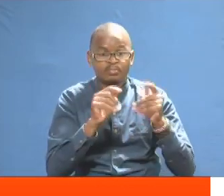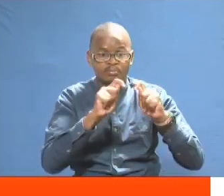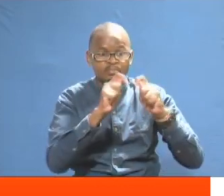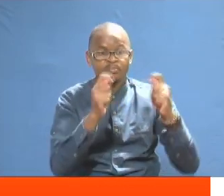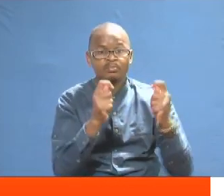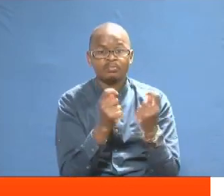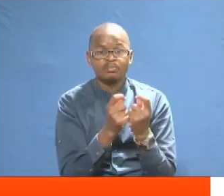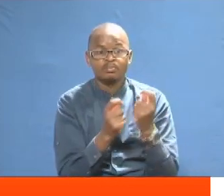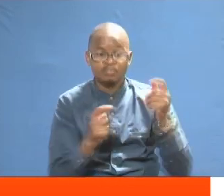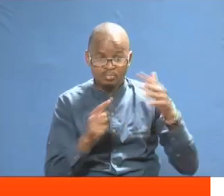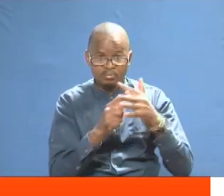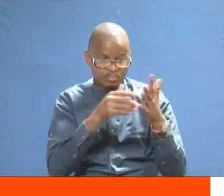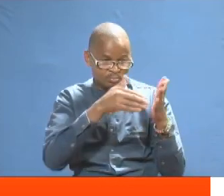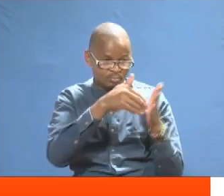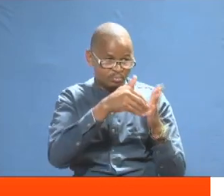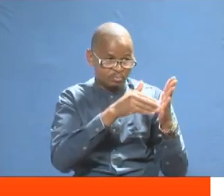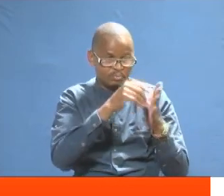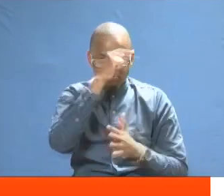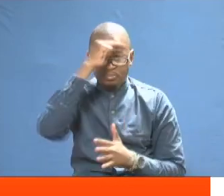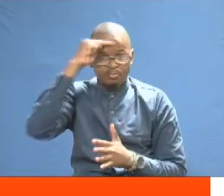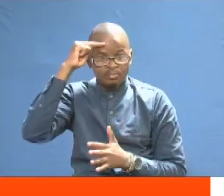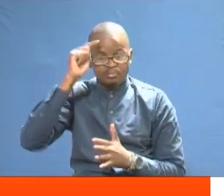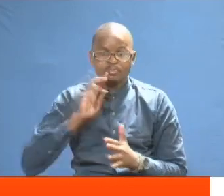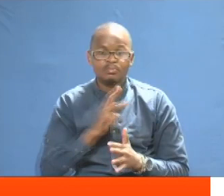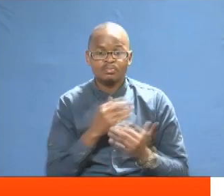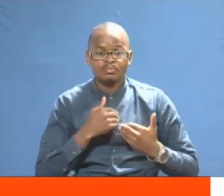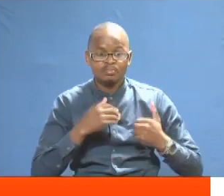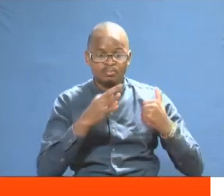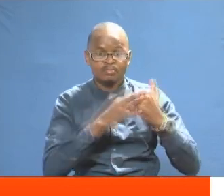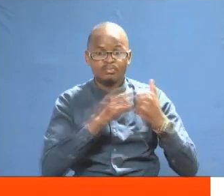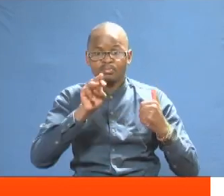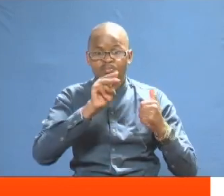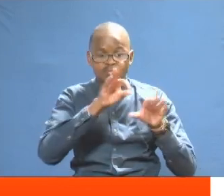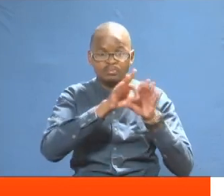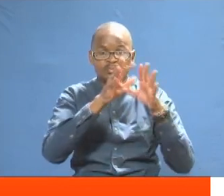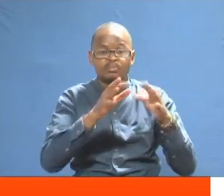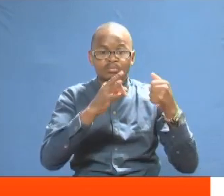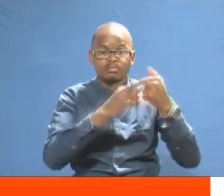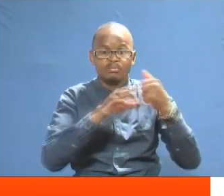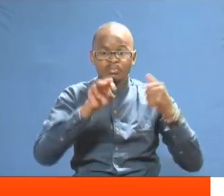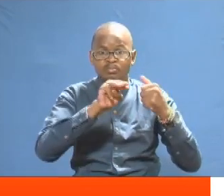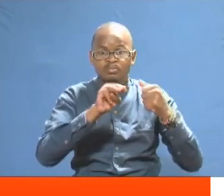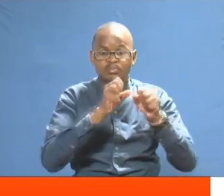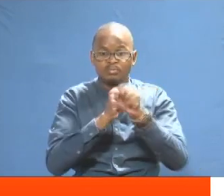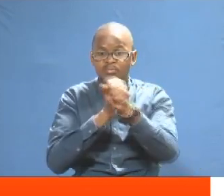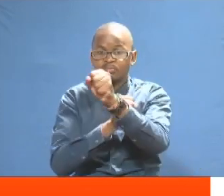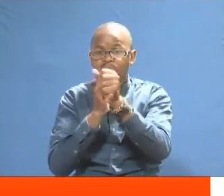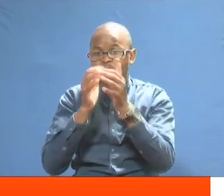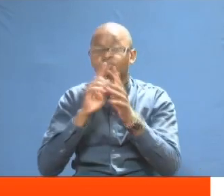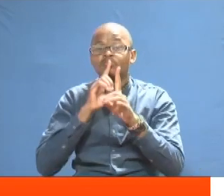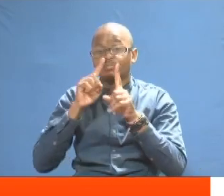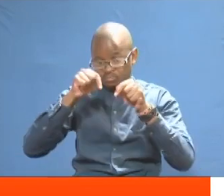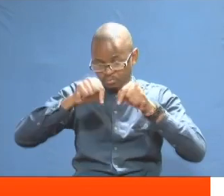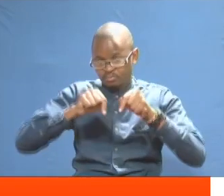I think they appear as they are weak as they themselves, because we have 8 million voters or 8 million Jubilee supporters as we talk